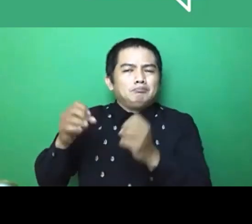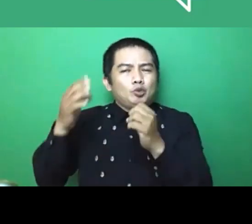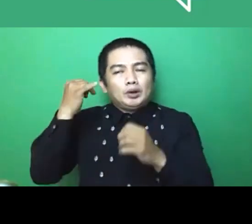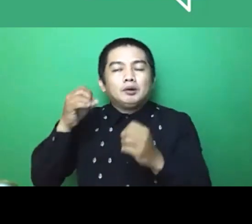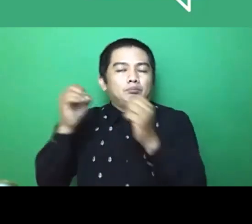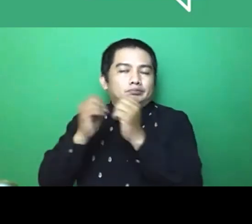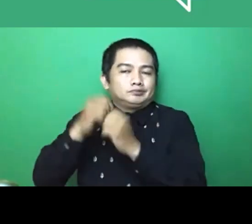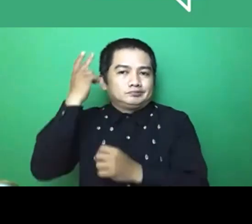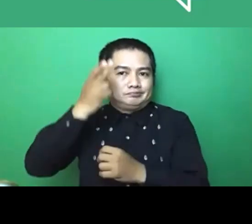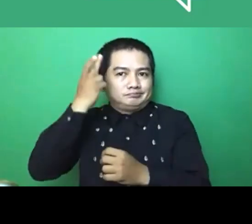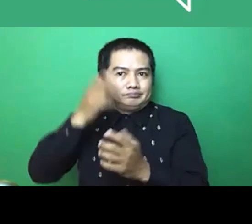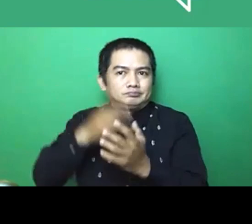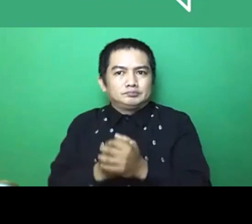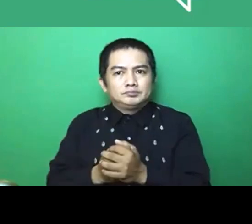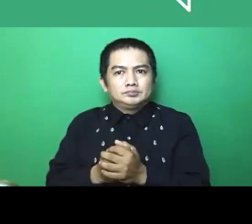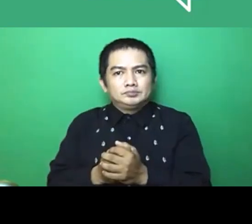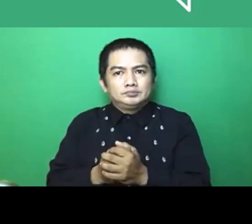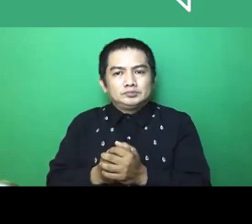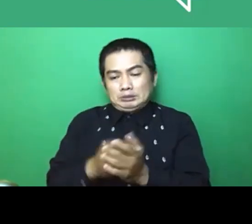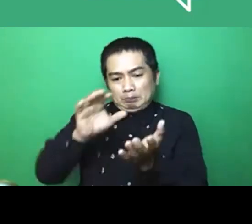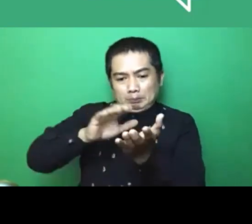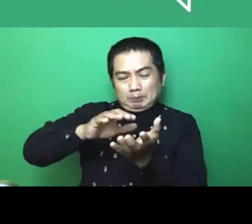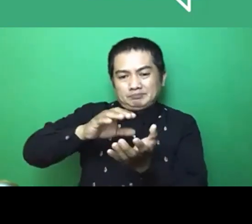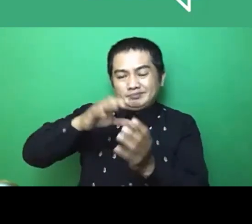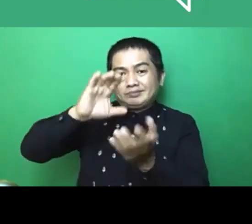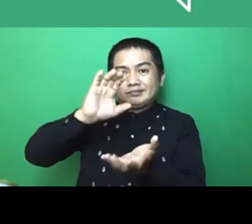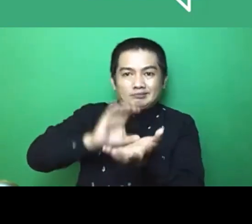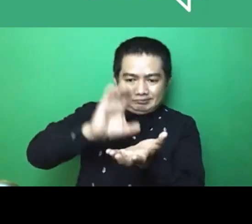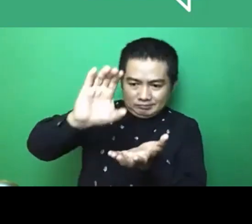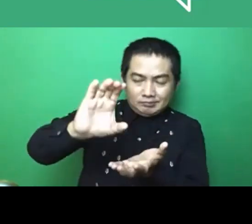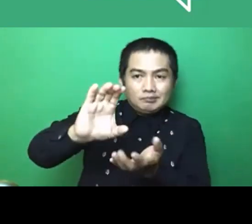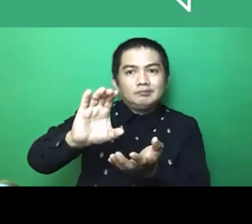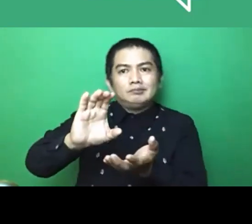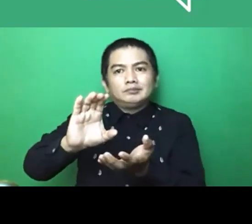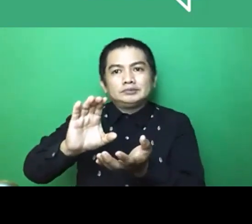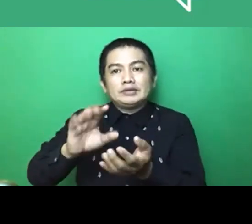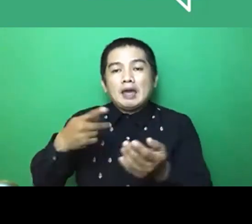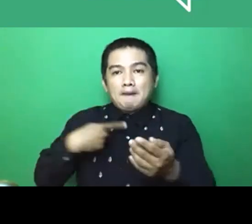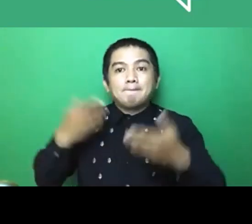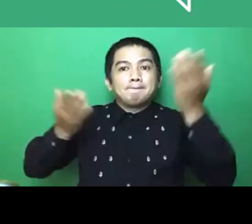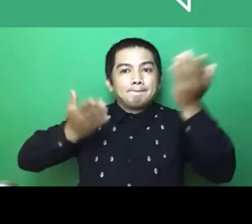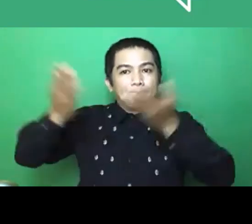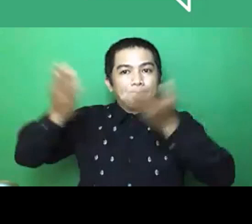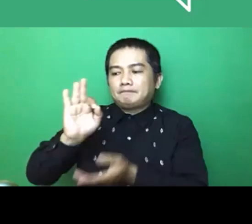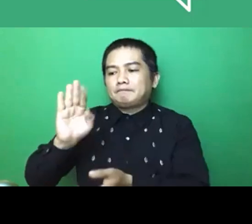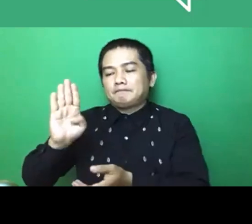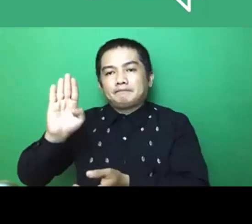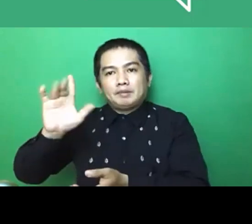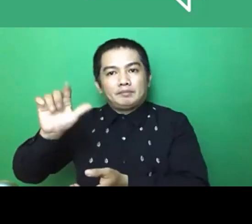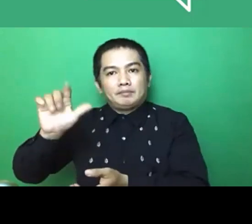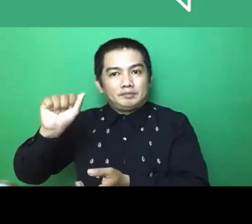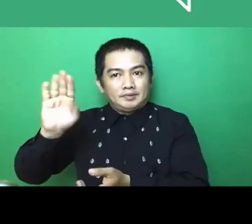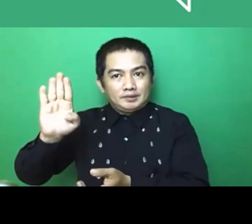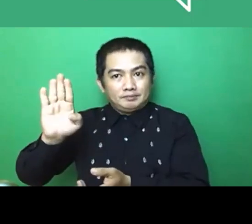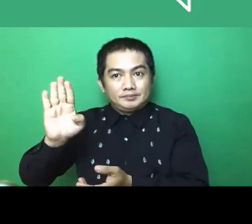But not just in terms of cost. Okay, so let's say that's still quite a lot. There are services like the Fab Lab, shared service